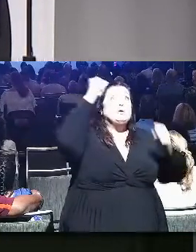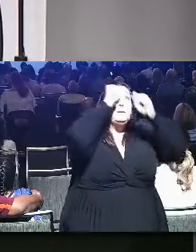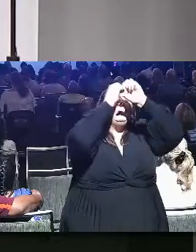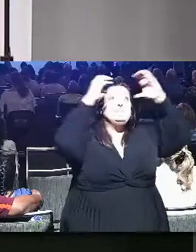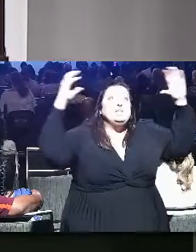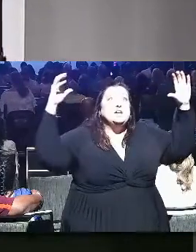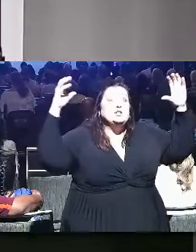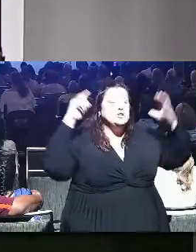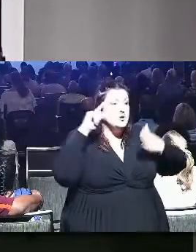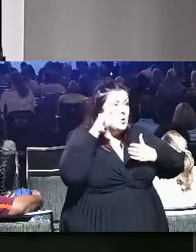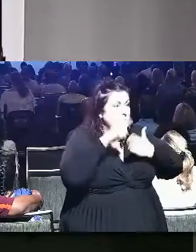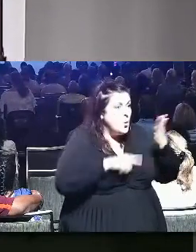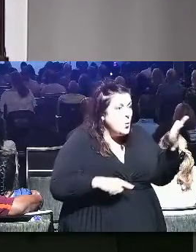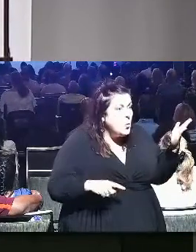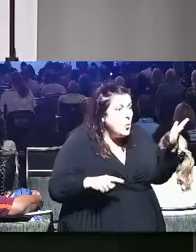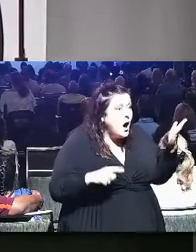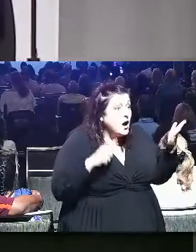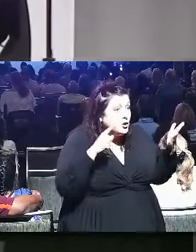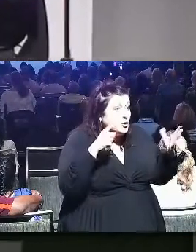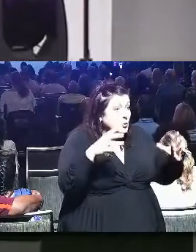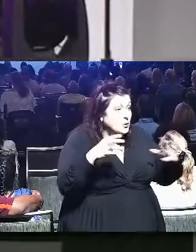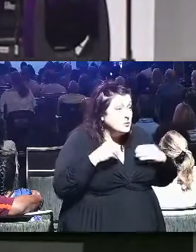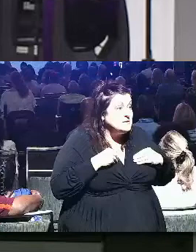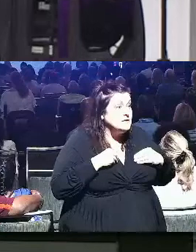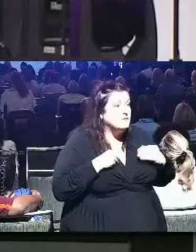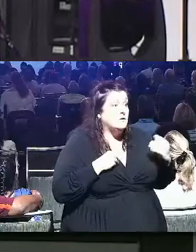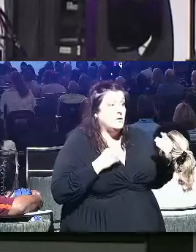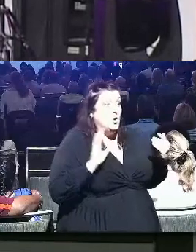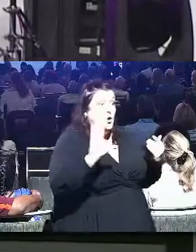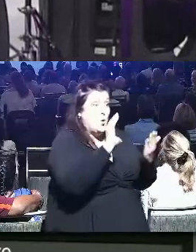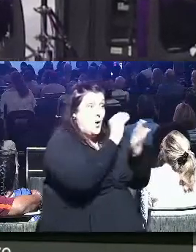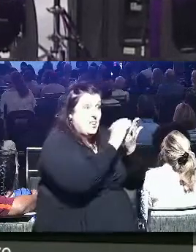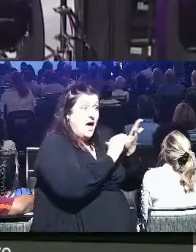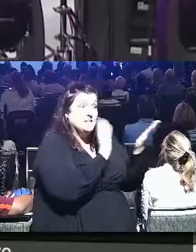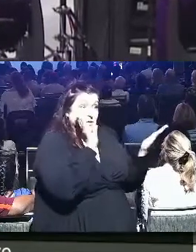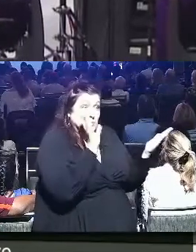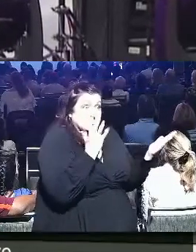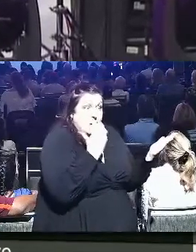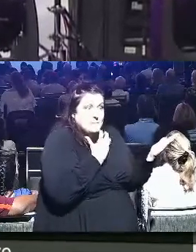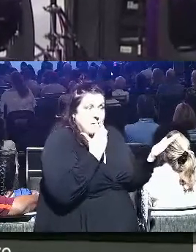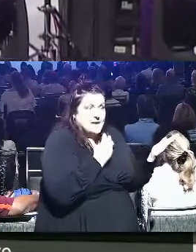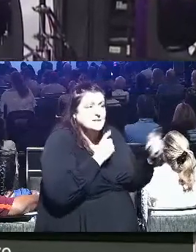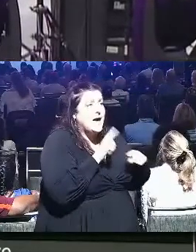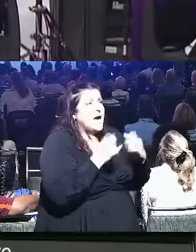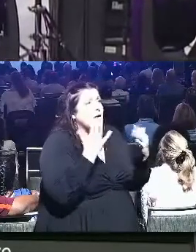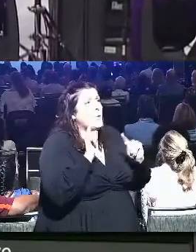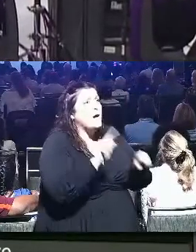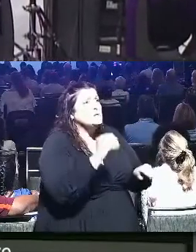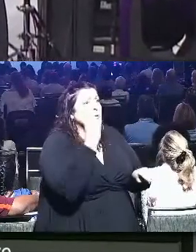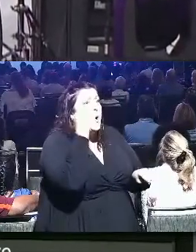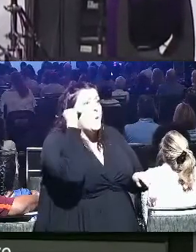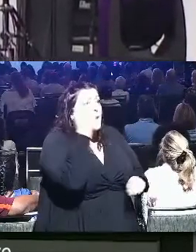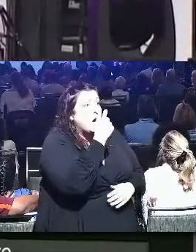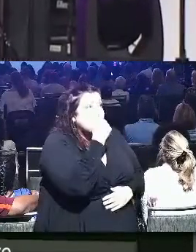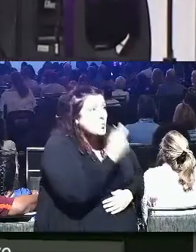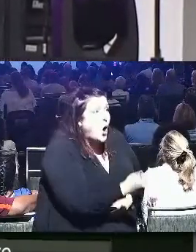what you would receive. I'm sure those lessons were amazing. I can't wait to go home and start watching